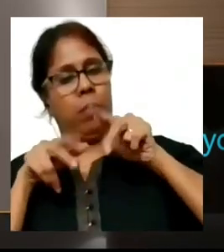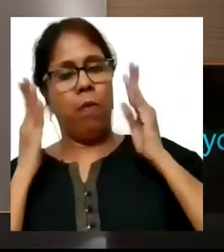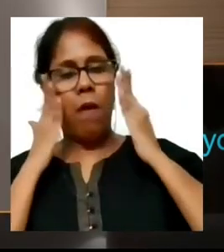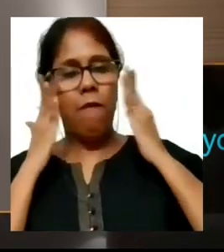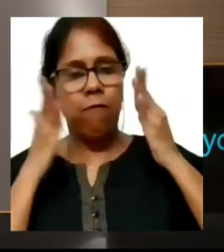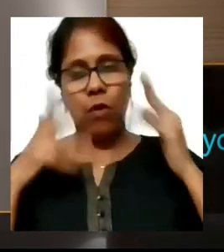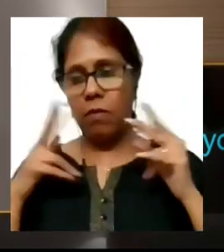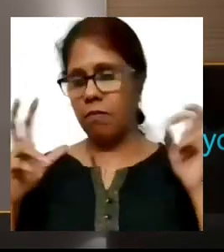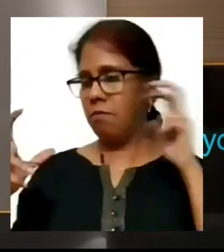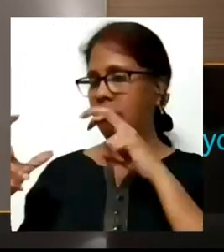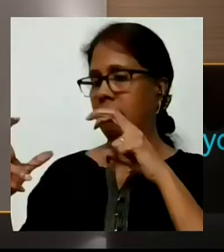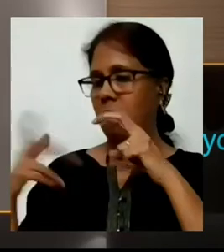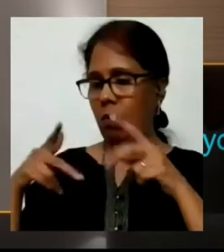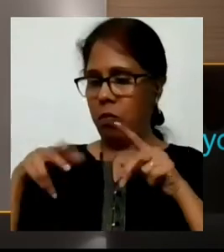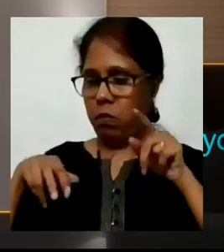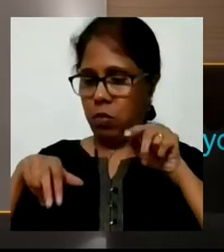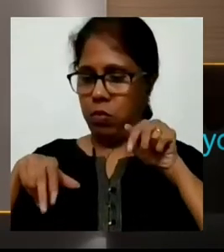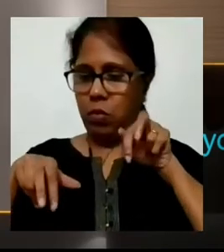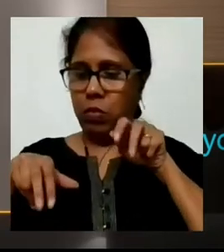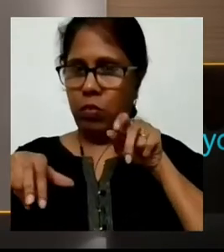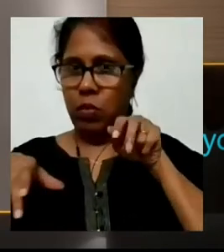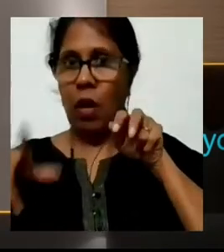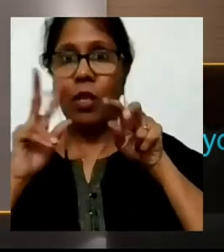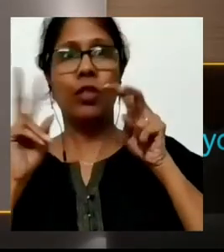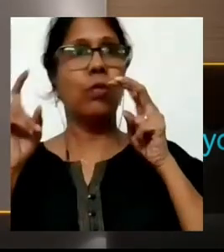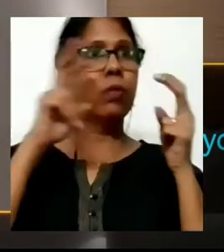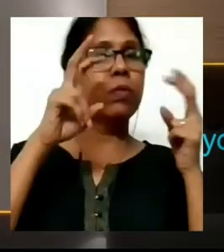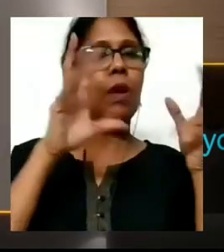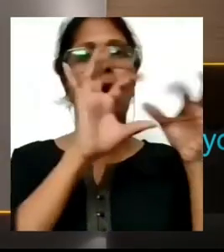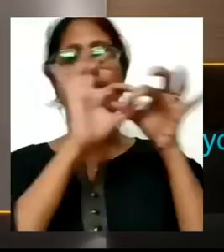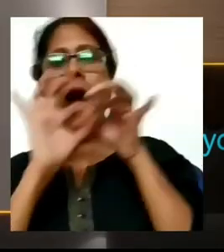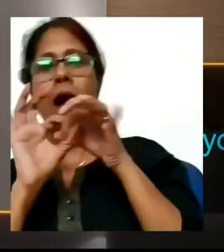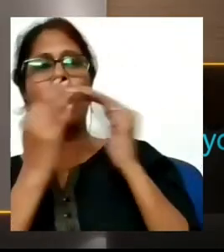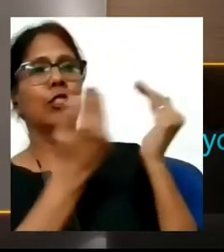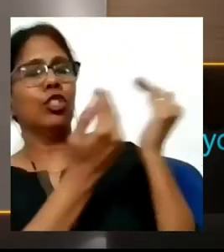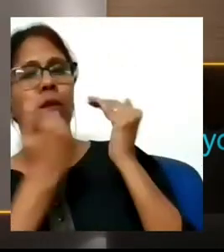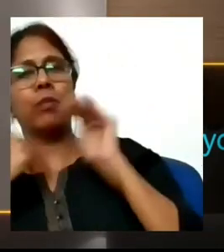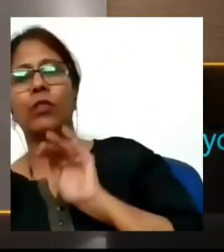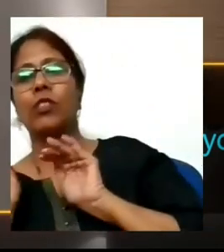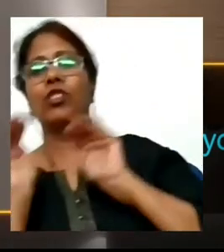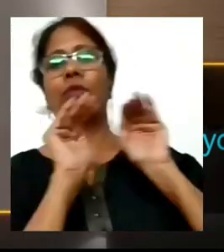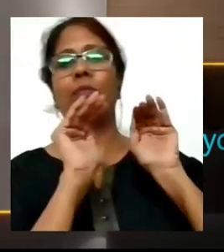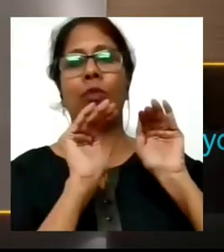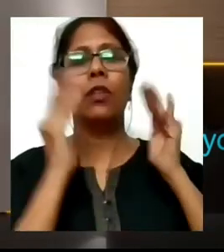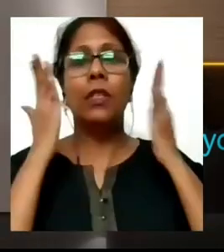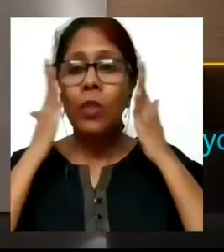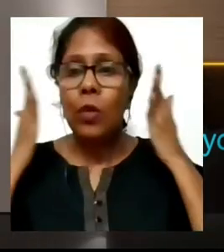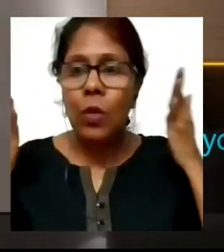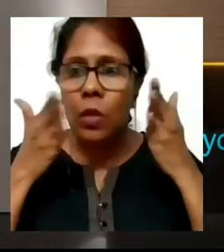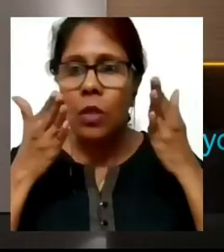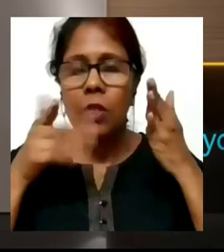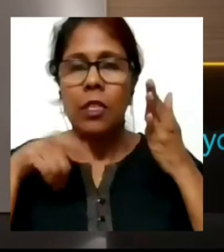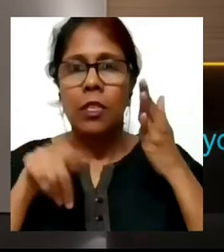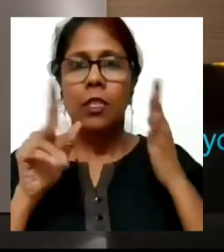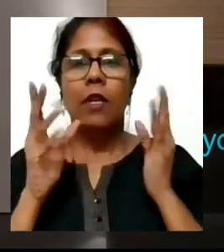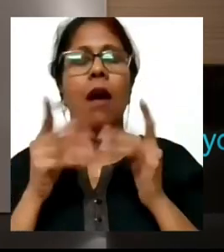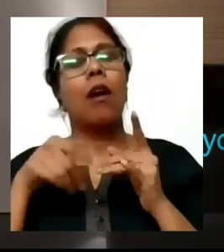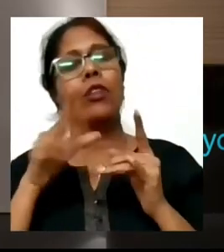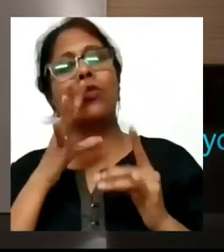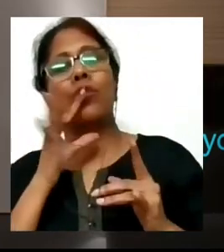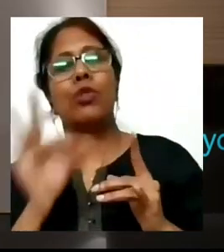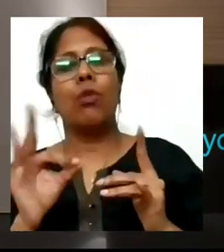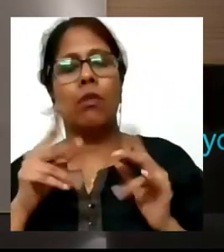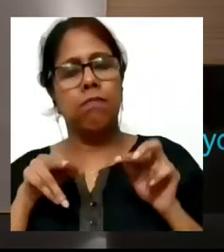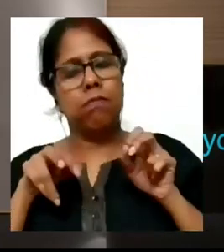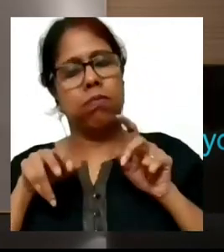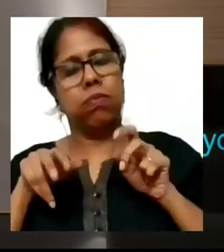what I'm doing. In that way, we would be able to bring all our concentration and awareness and ensure that we can